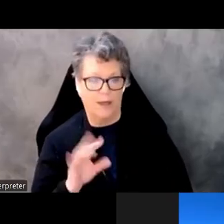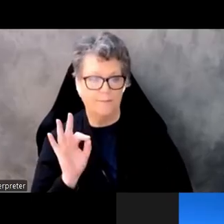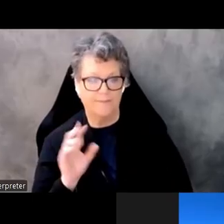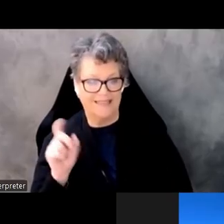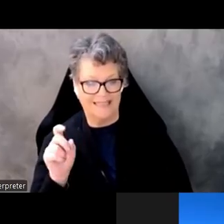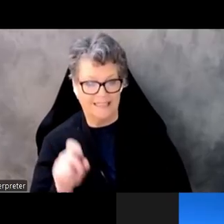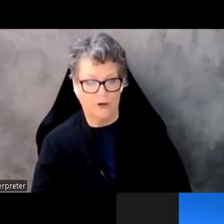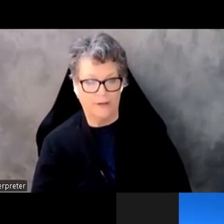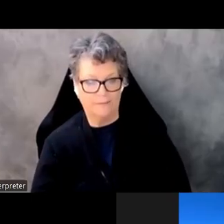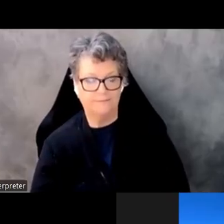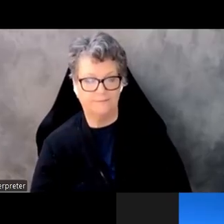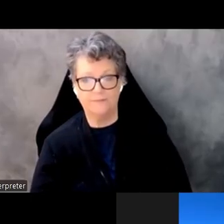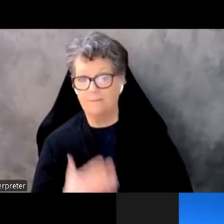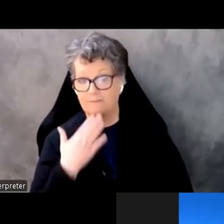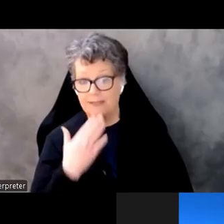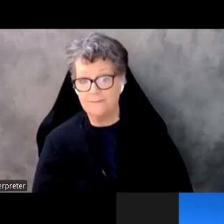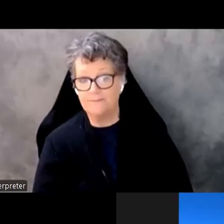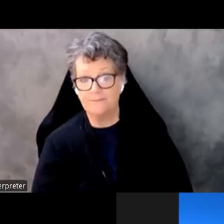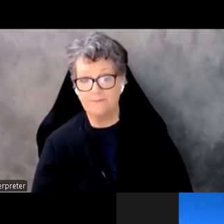necessary. Thanks.